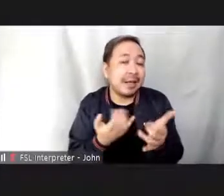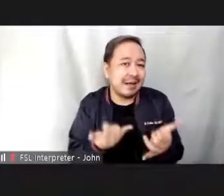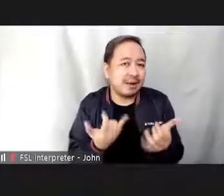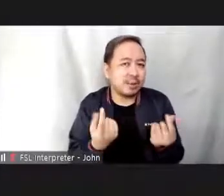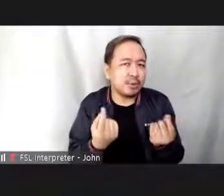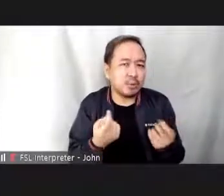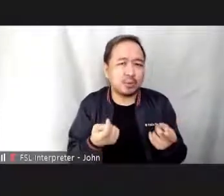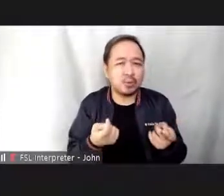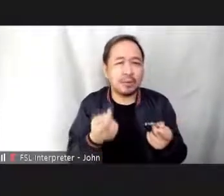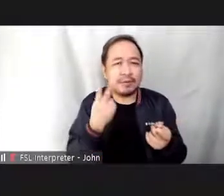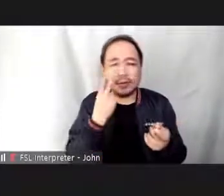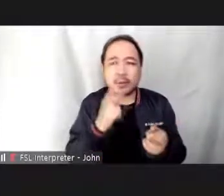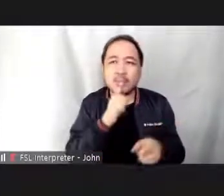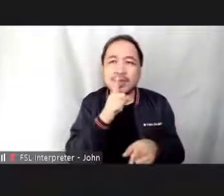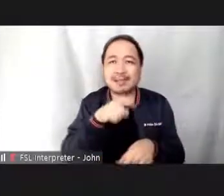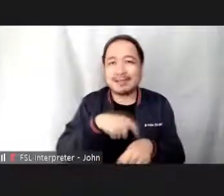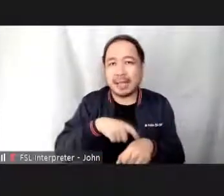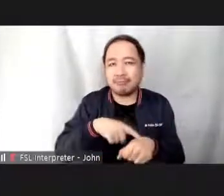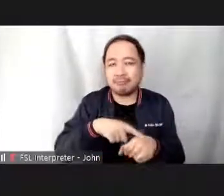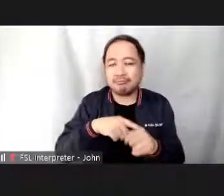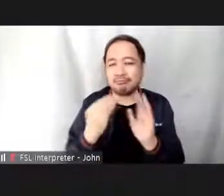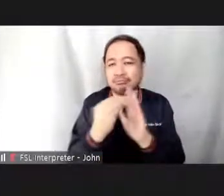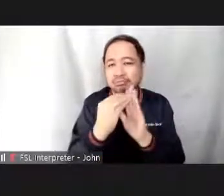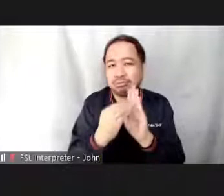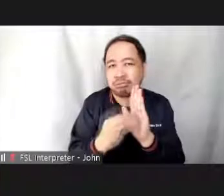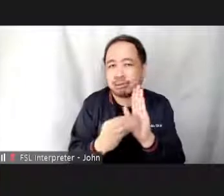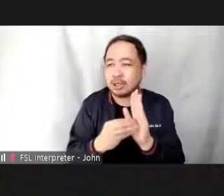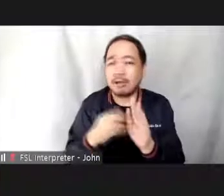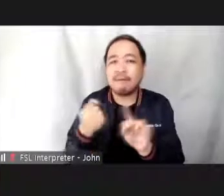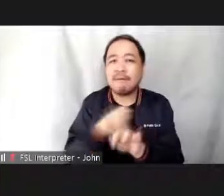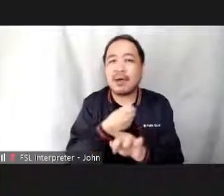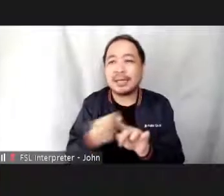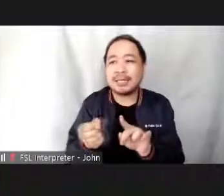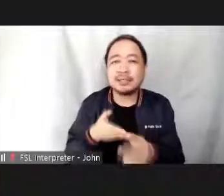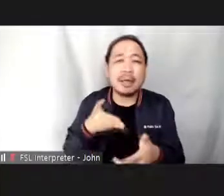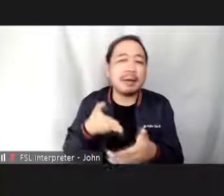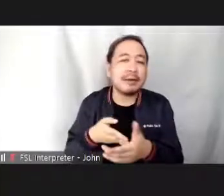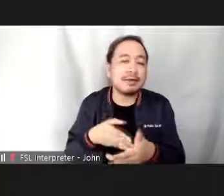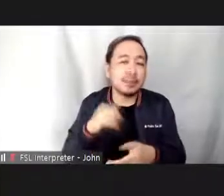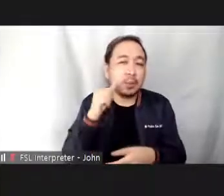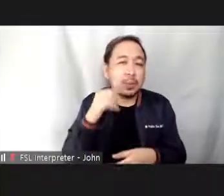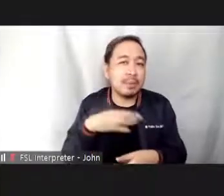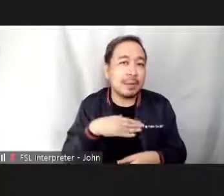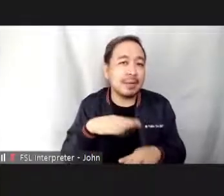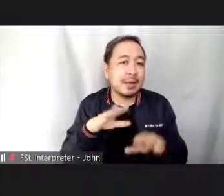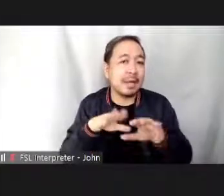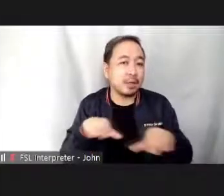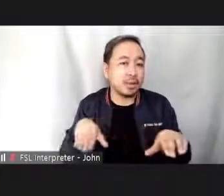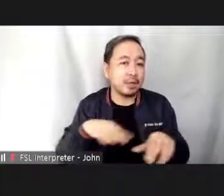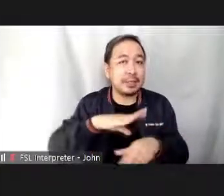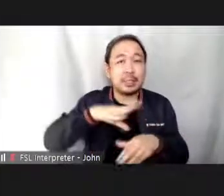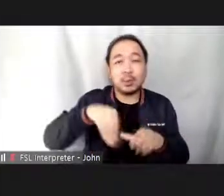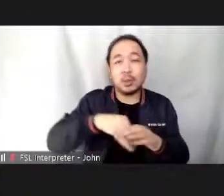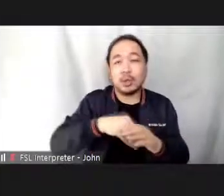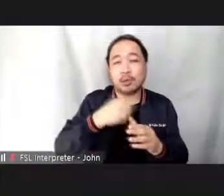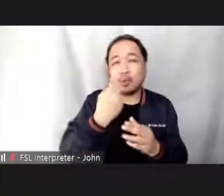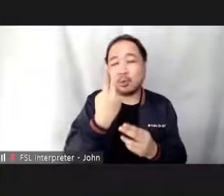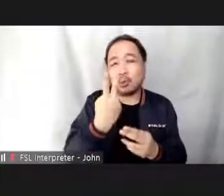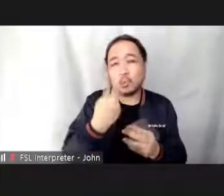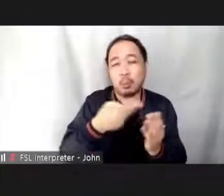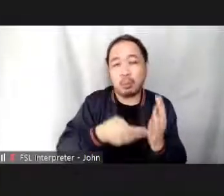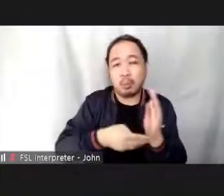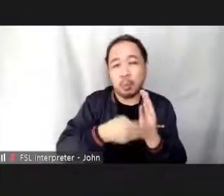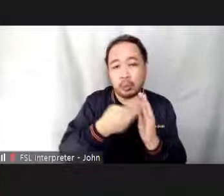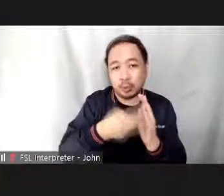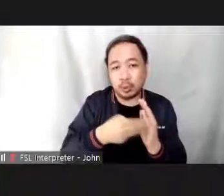of cases of violence against women and children, captured from its two main modules, the patient profile and the